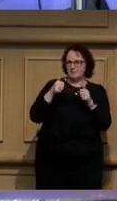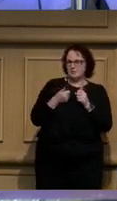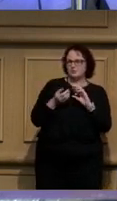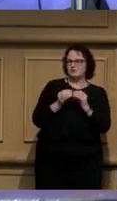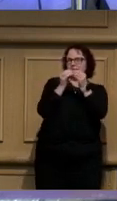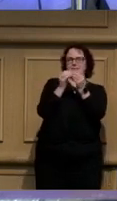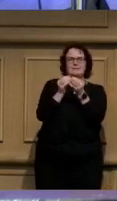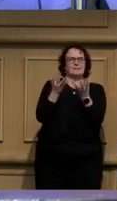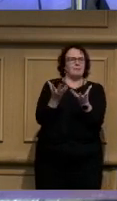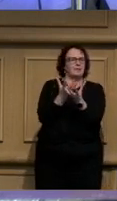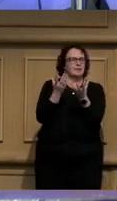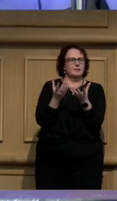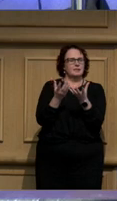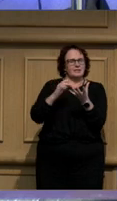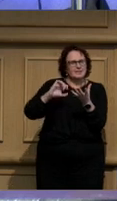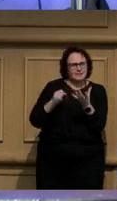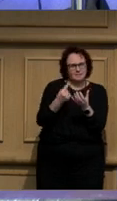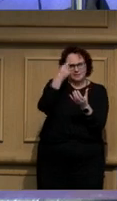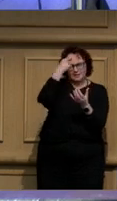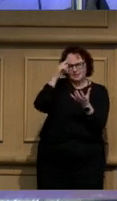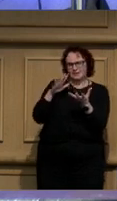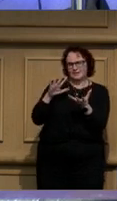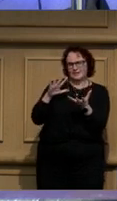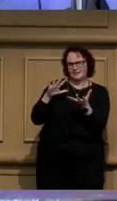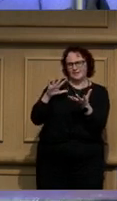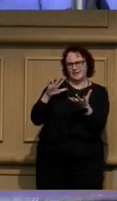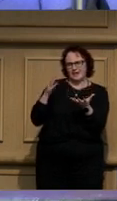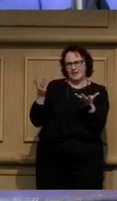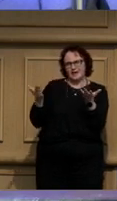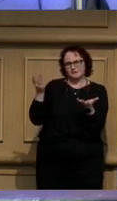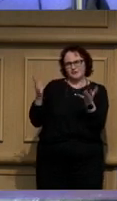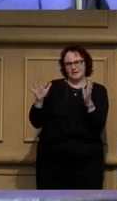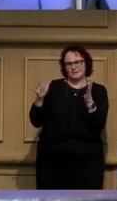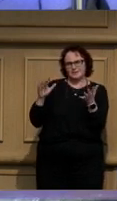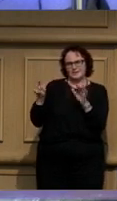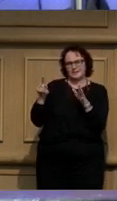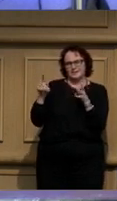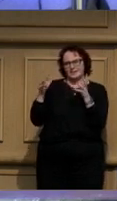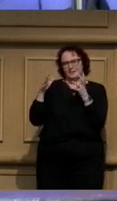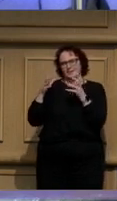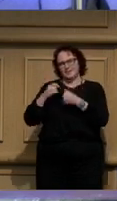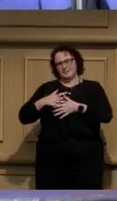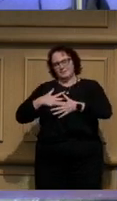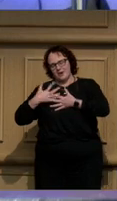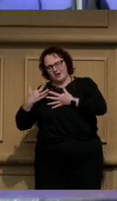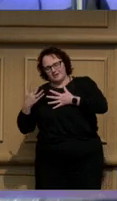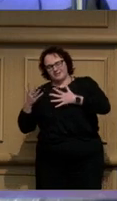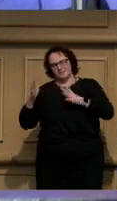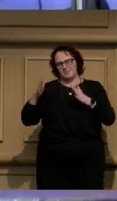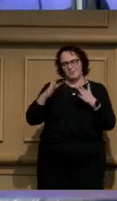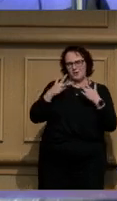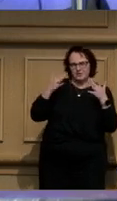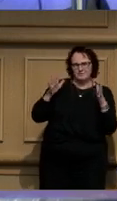we kind of just keep that, just to counter the despair, as a little kernel of optimism. Yeah. Yeah.